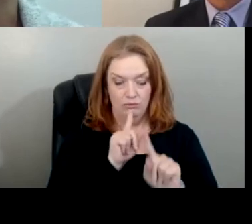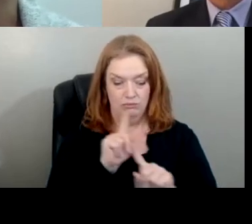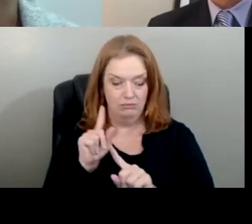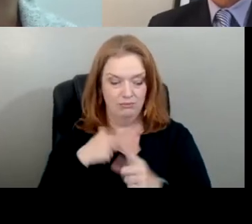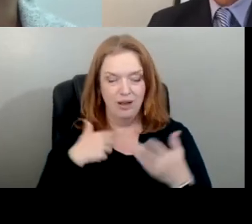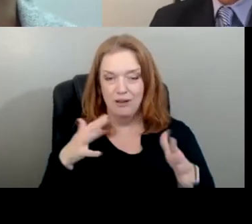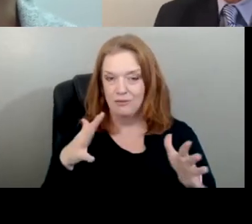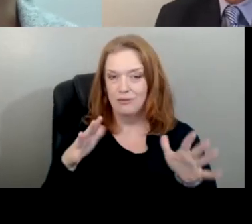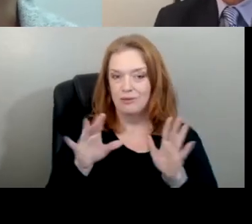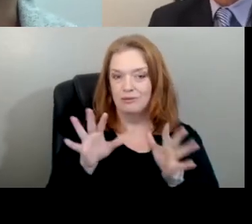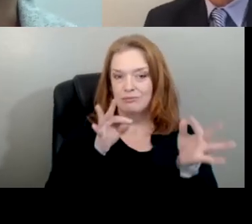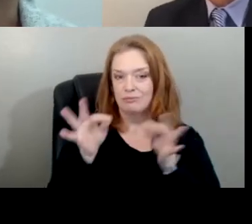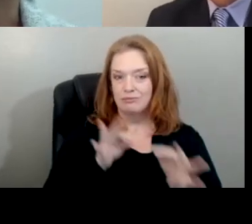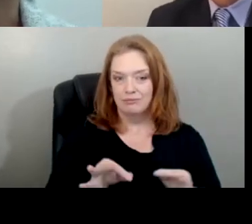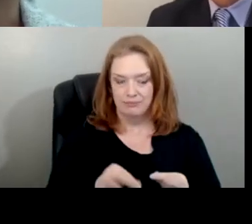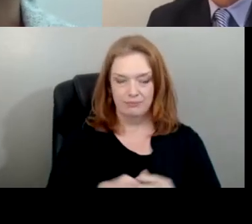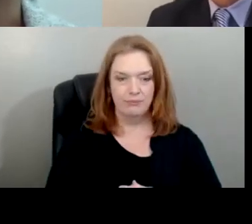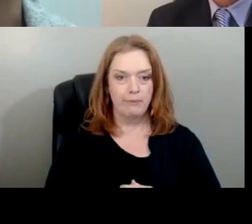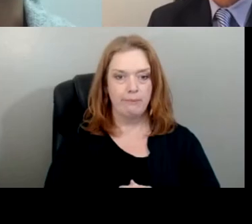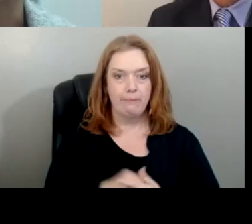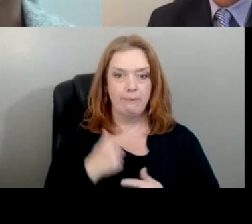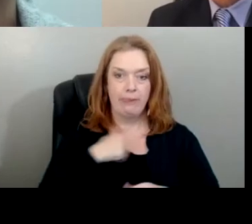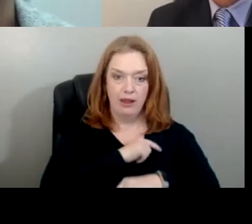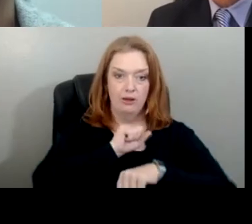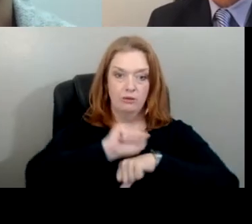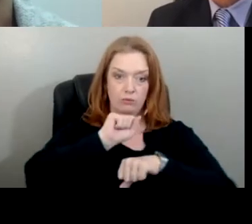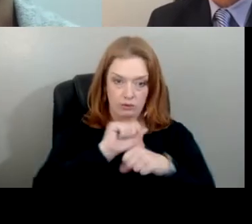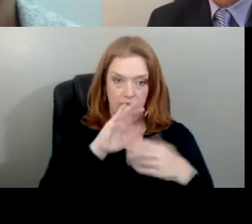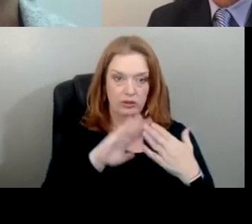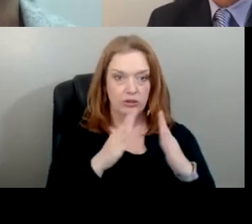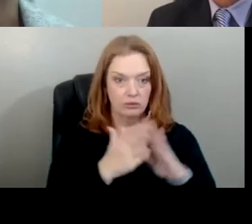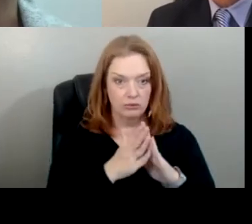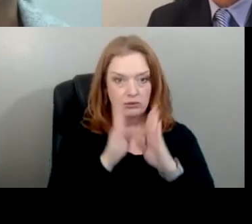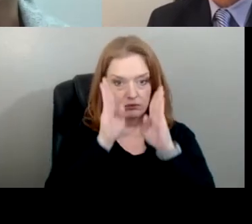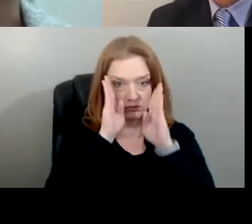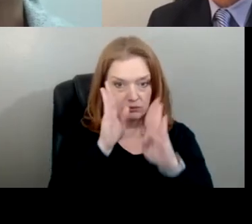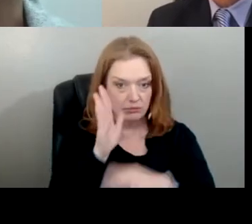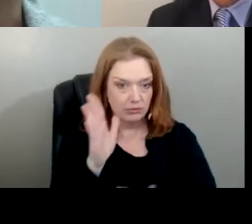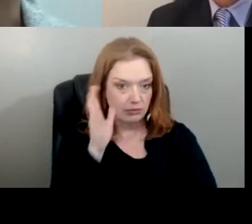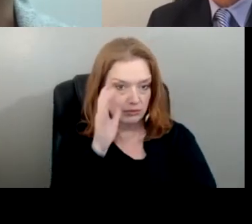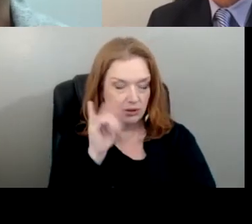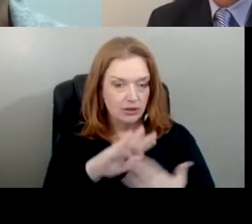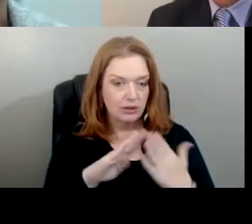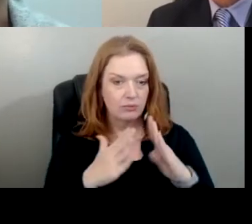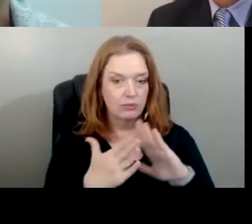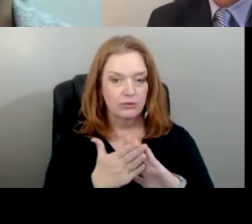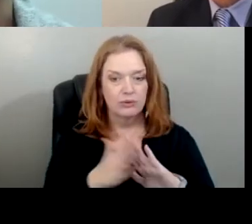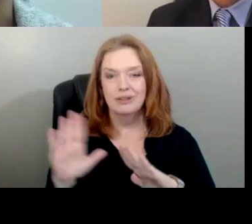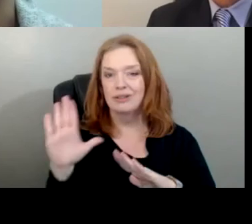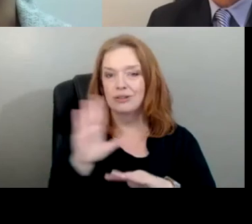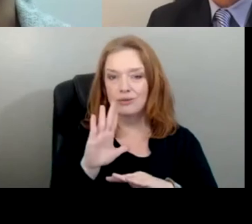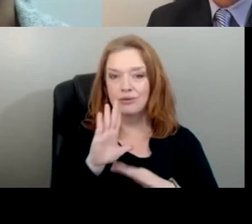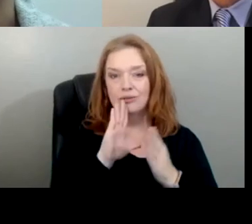standpoint, working in the community, listening to the community, the voices of the community. You know, our